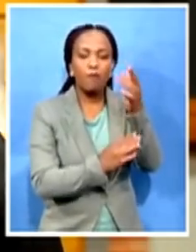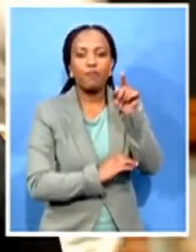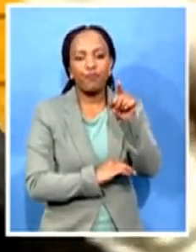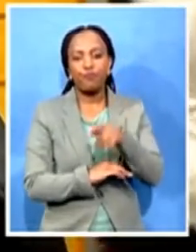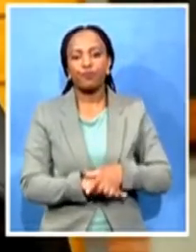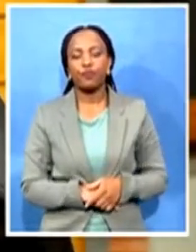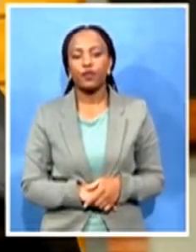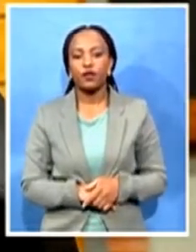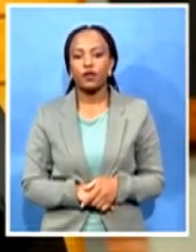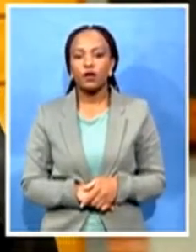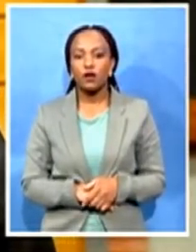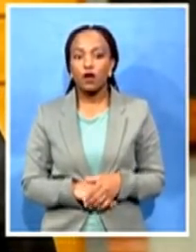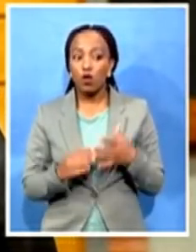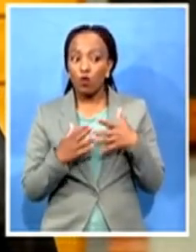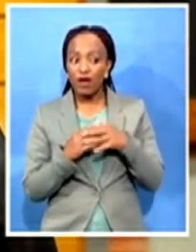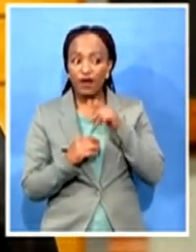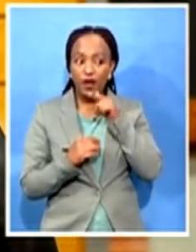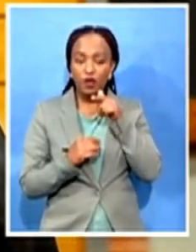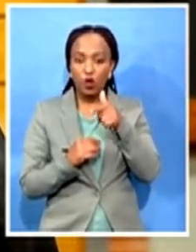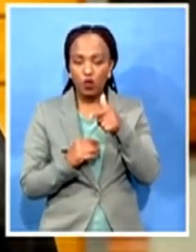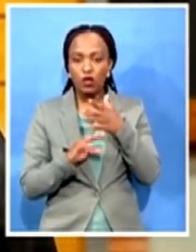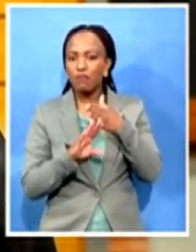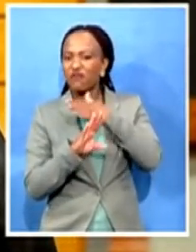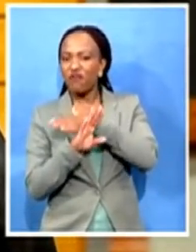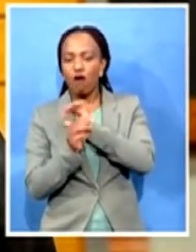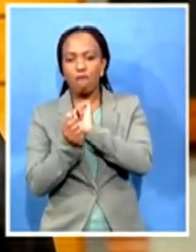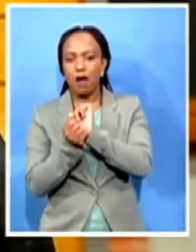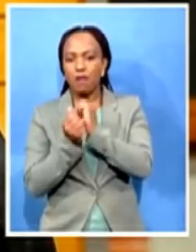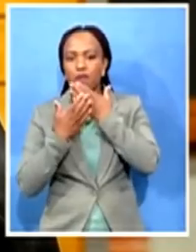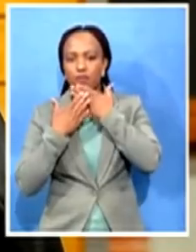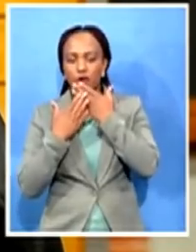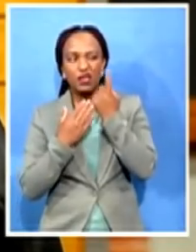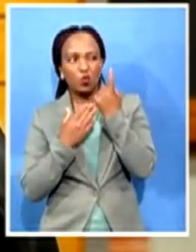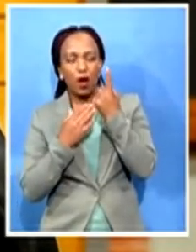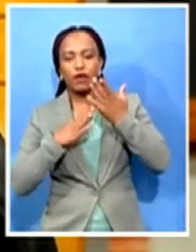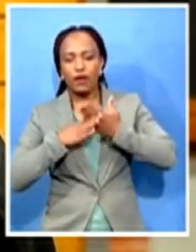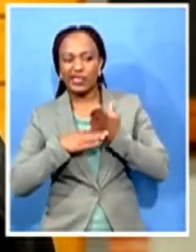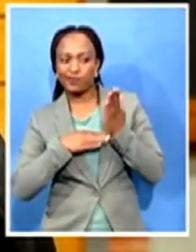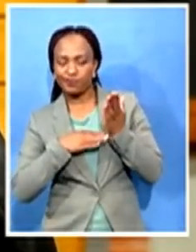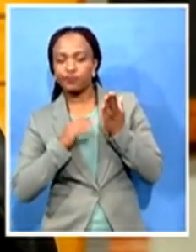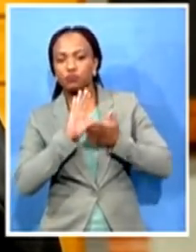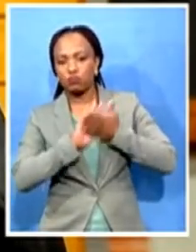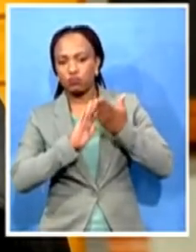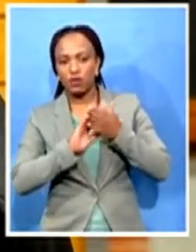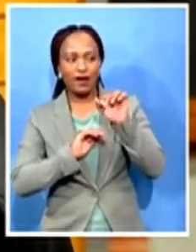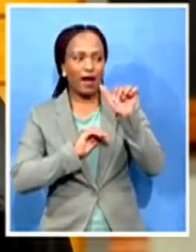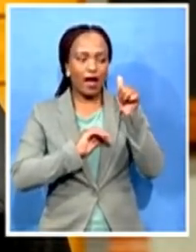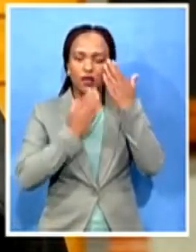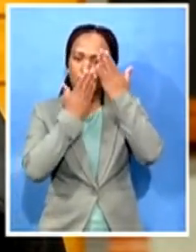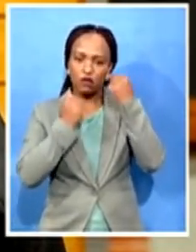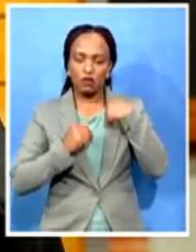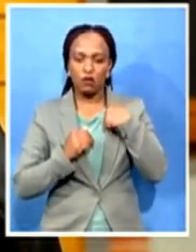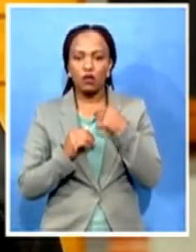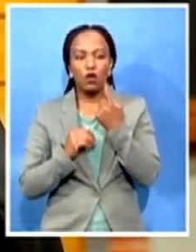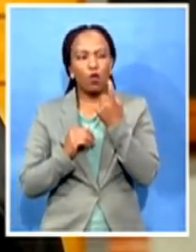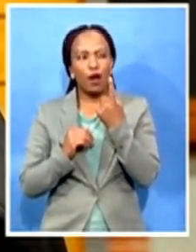no previous convictions, and that's the only pending case, and there's no other cases that we're aware of. The only other matters that he's obviously involved in obviously